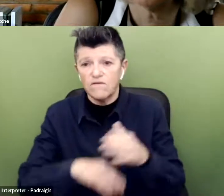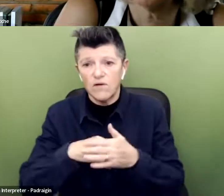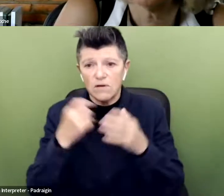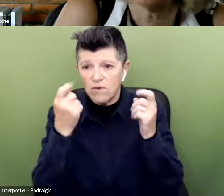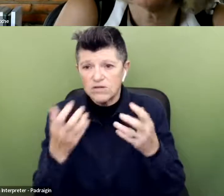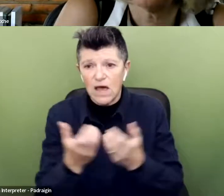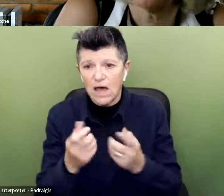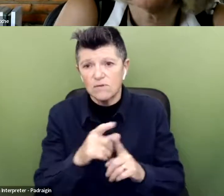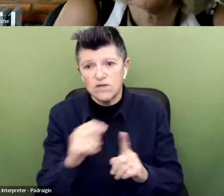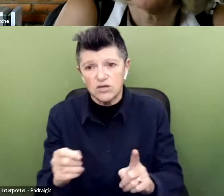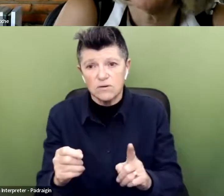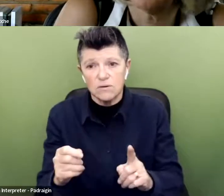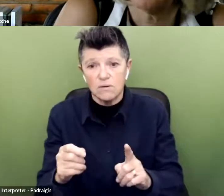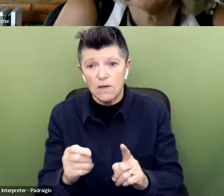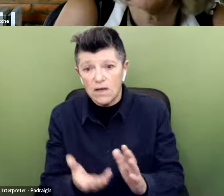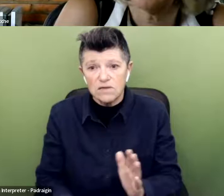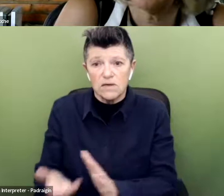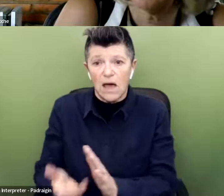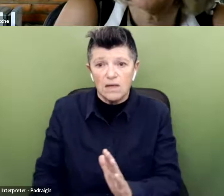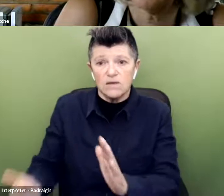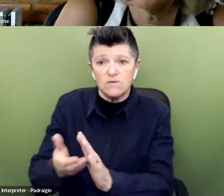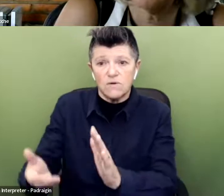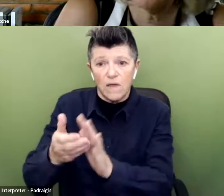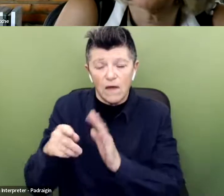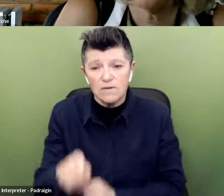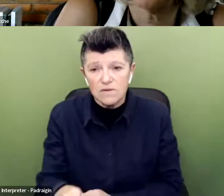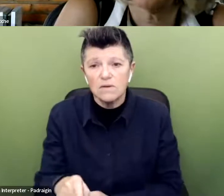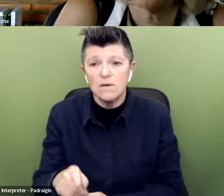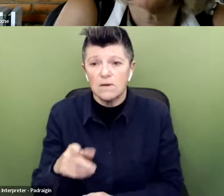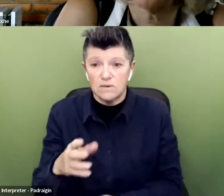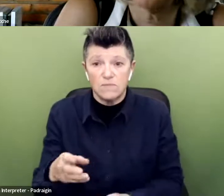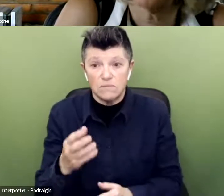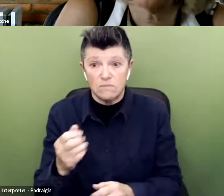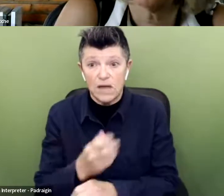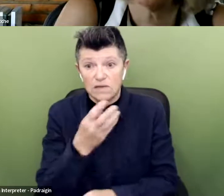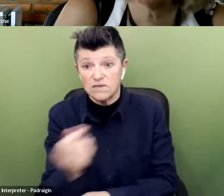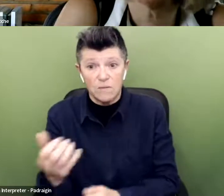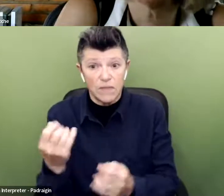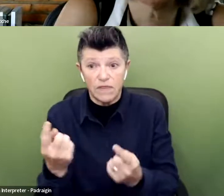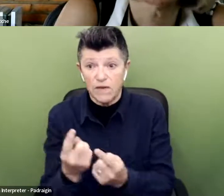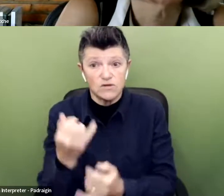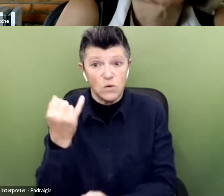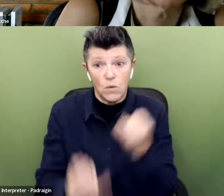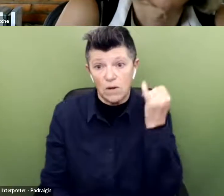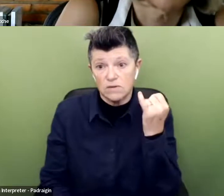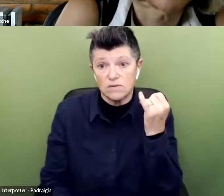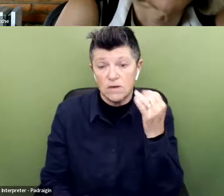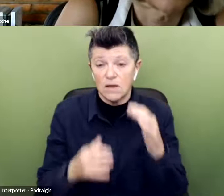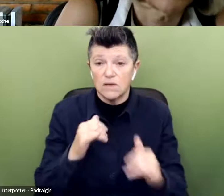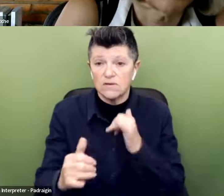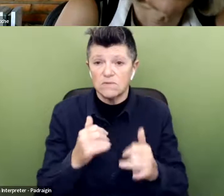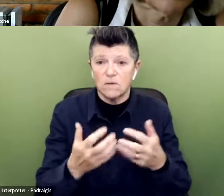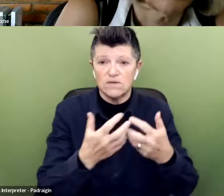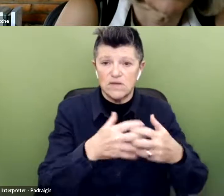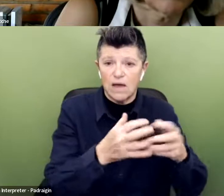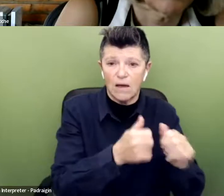is feeding into that, how it's making some of these things even worse. And sometimes they are outshouted by tech companies. If you